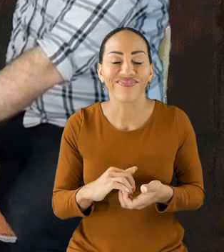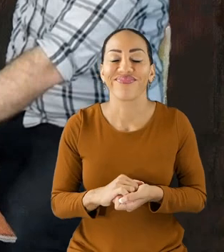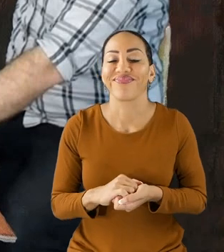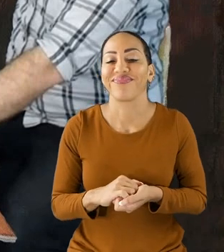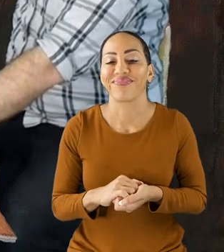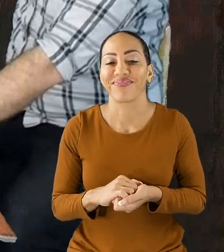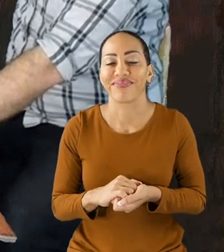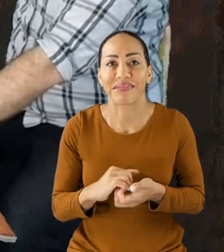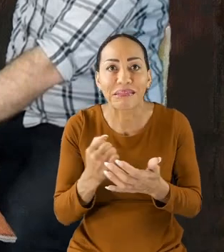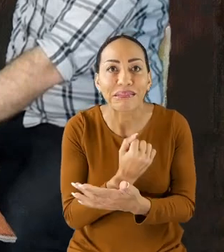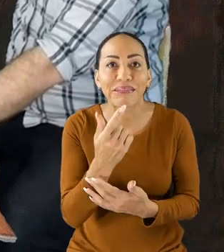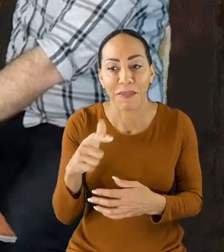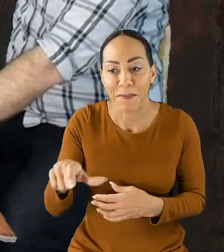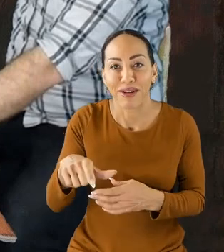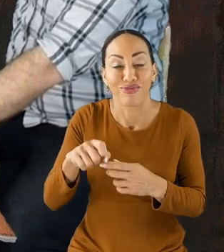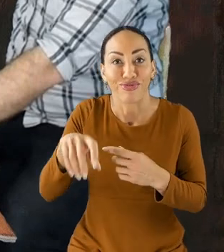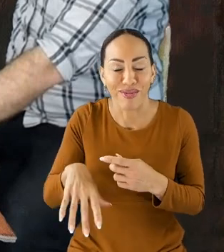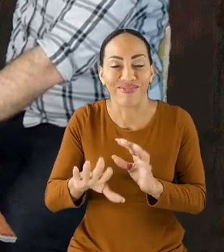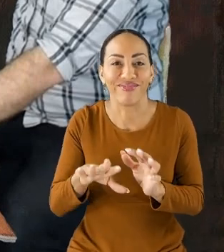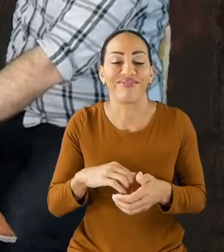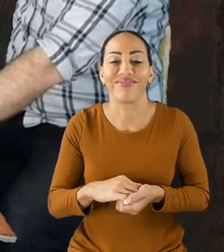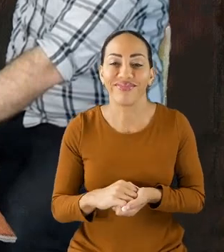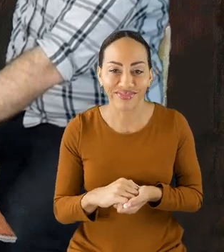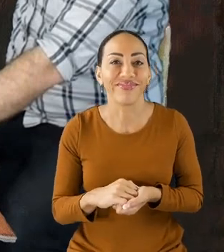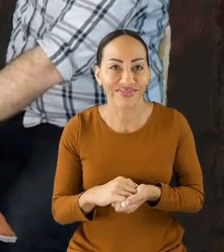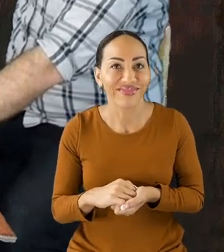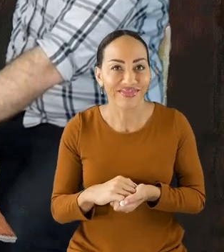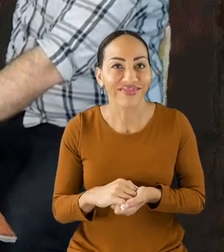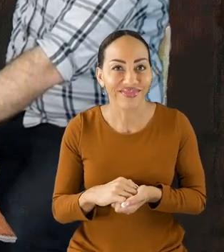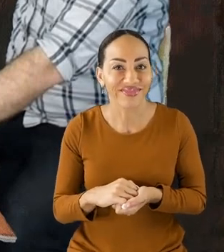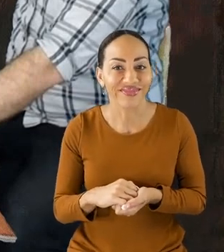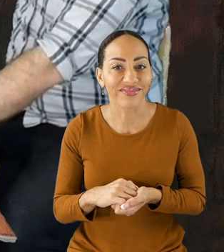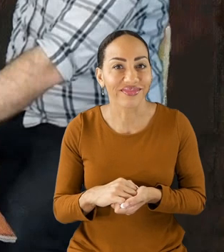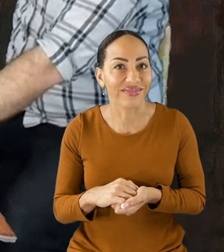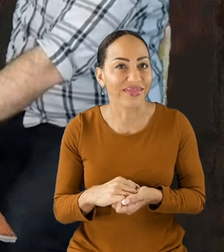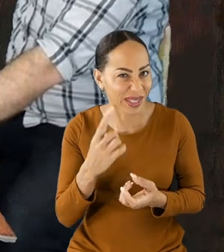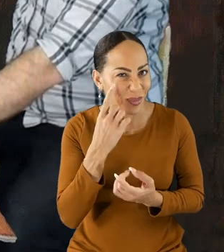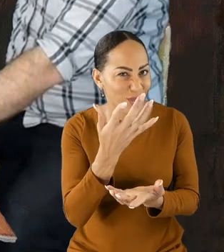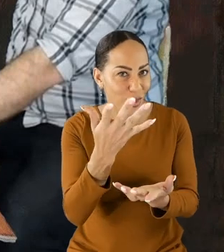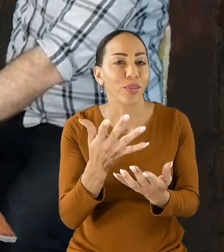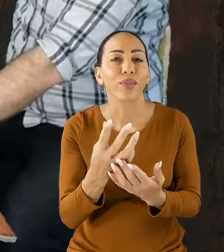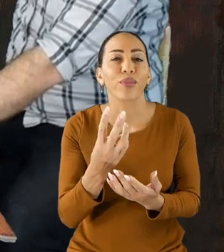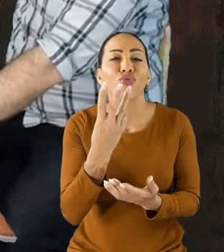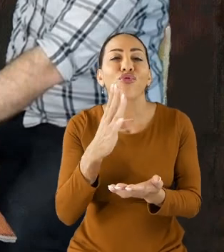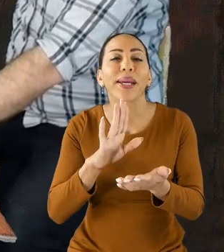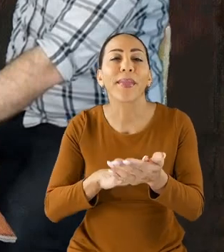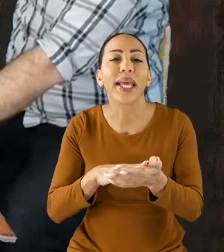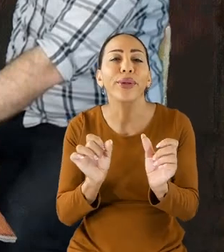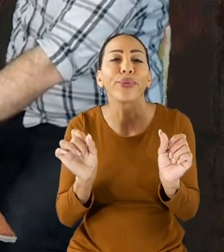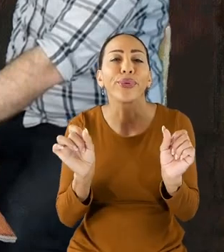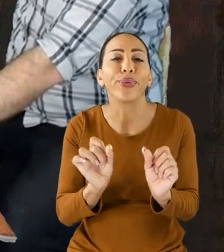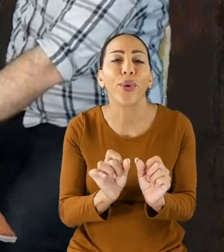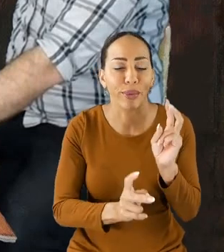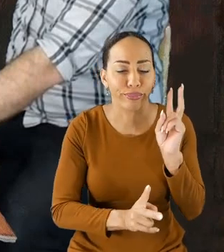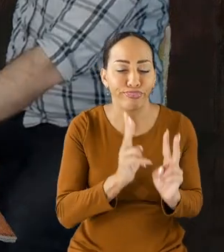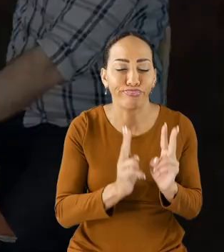dropped my mouse. Right, I'm just going to show you this, just play this video, this short 3-minute video with clips, very short, few second clips